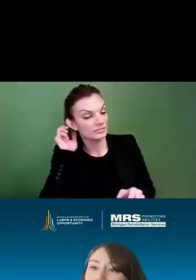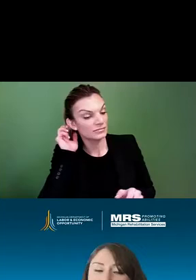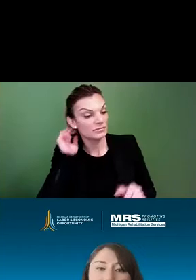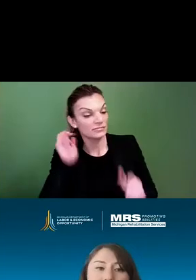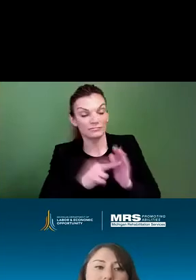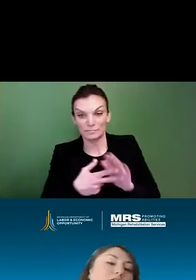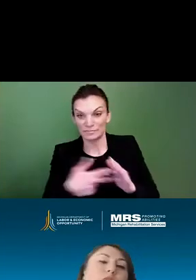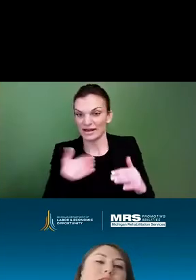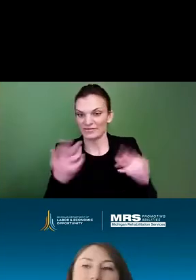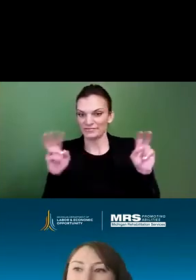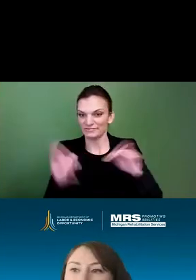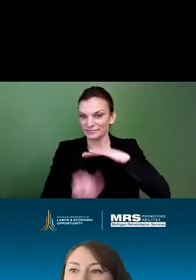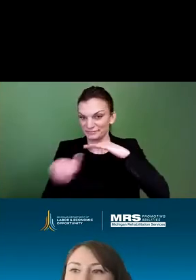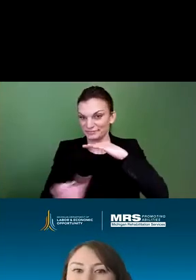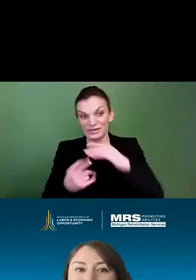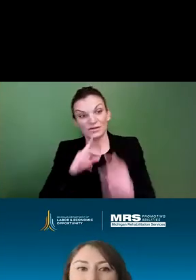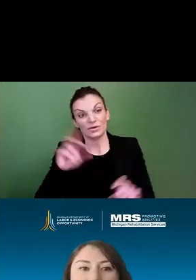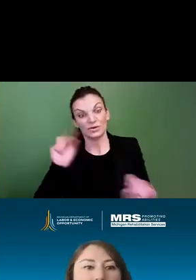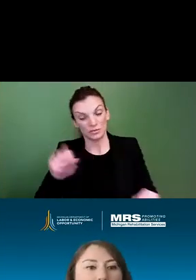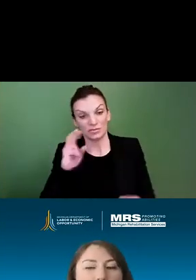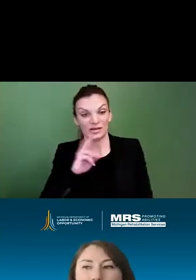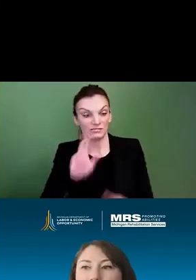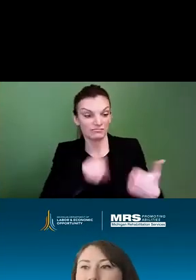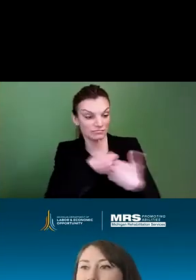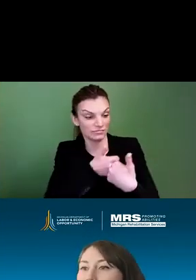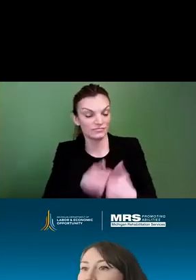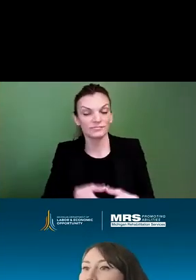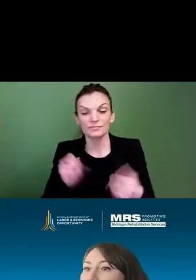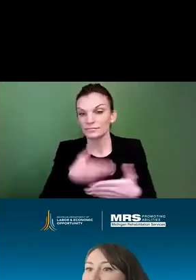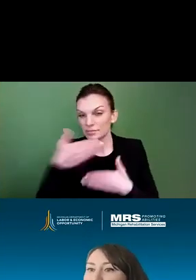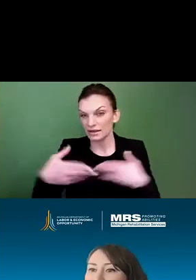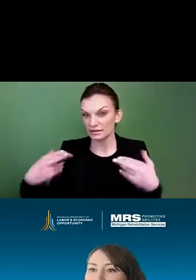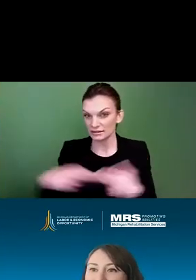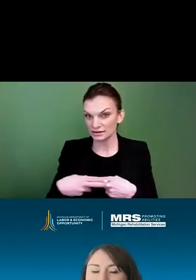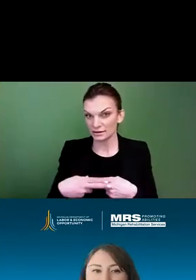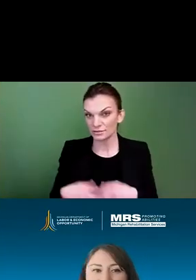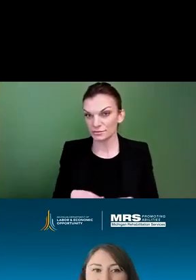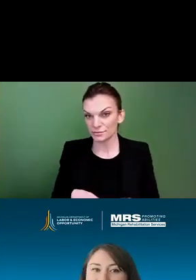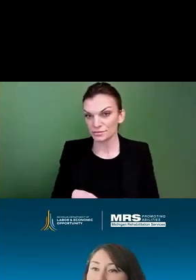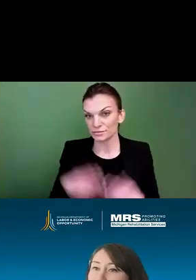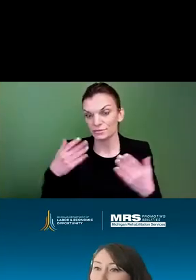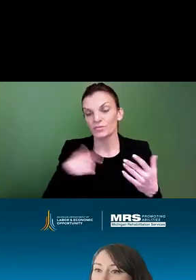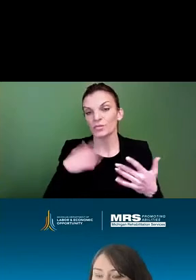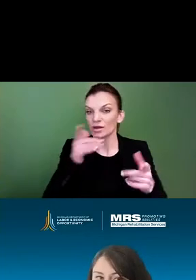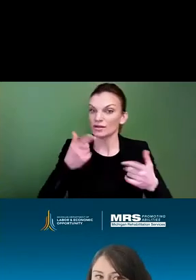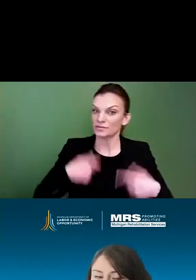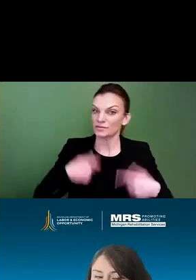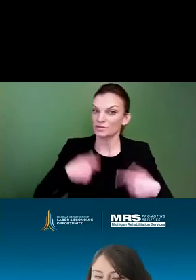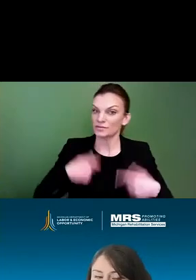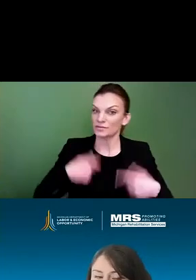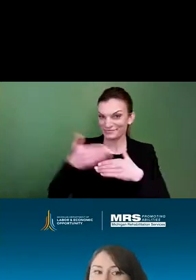So that is something that could be a challenge. Okay, next slide. And we are going to launch our next